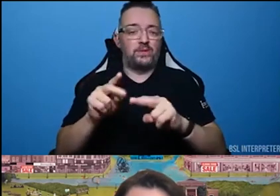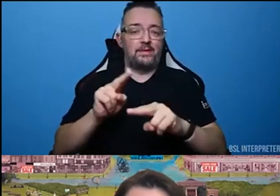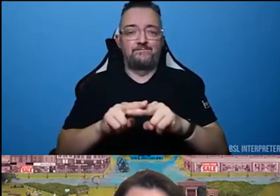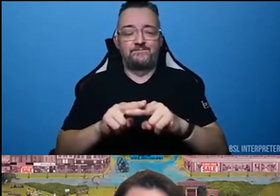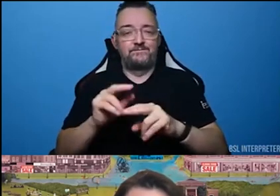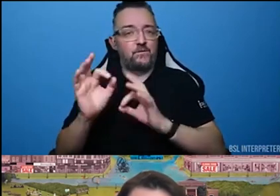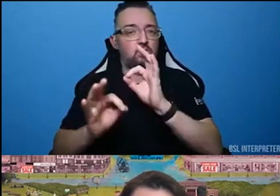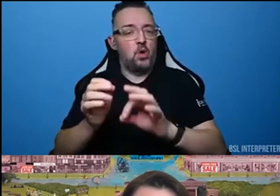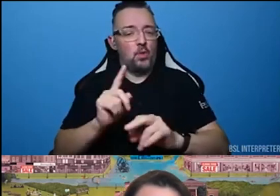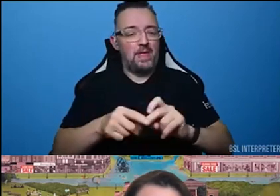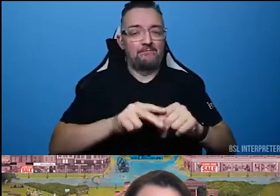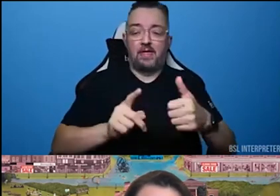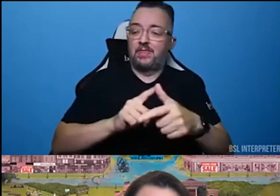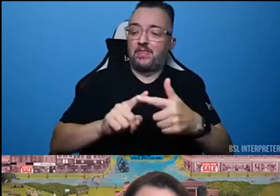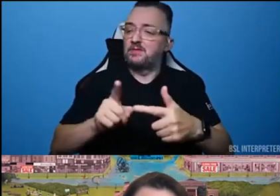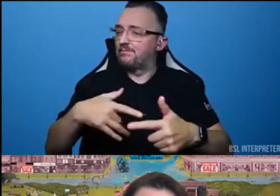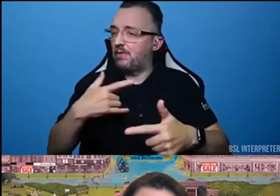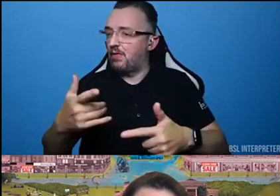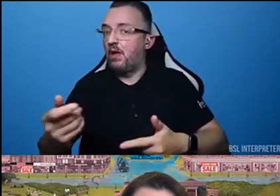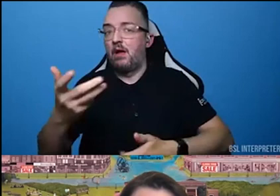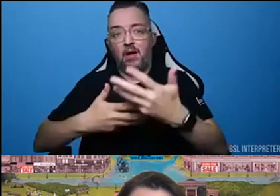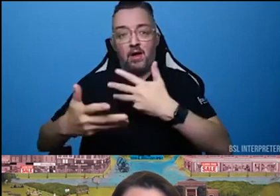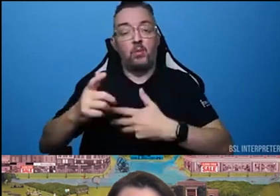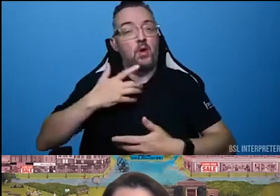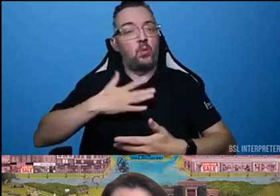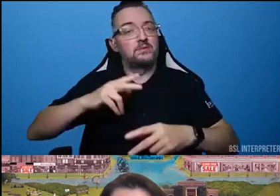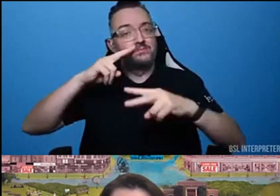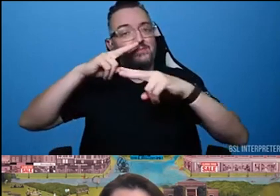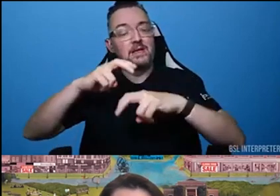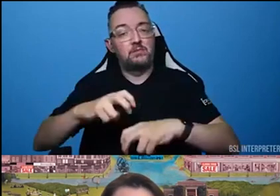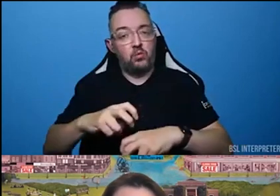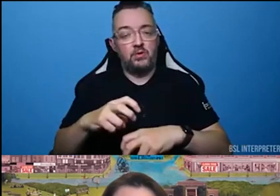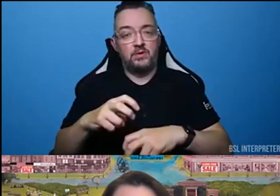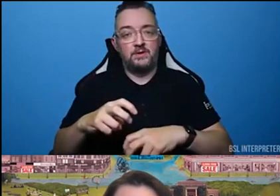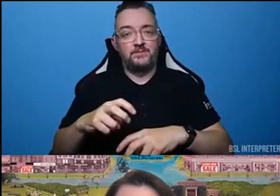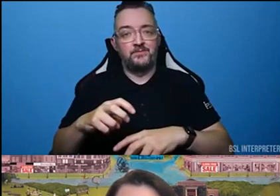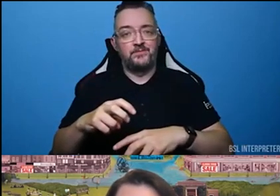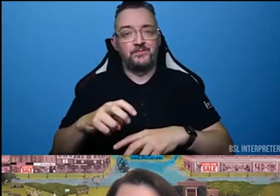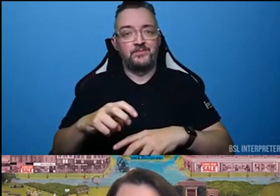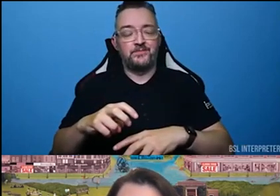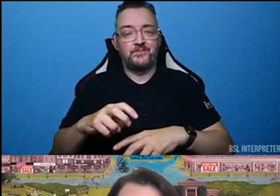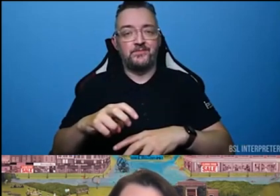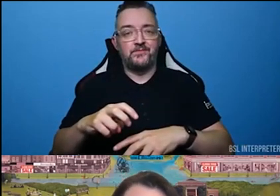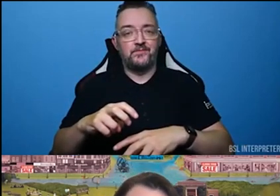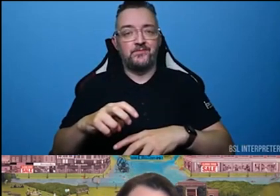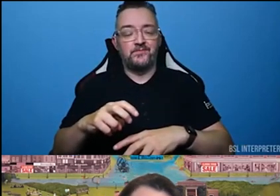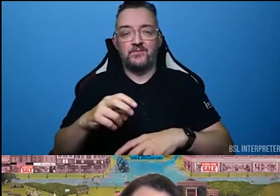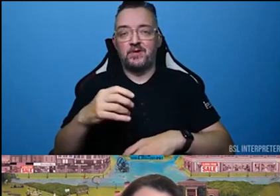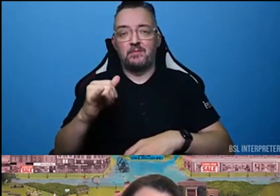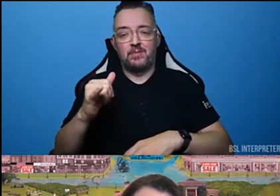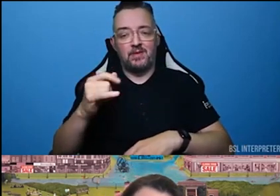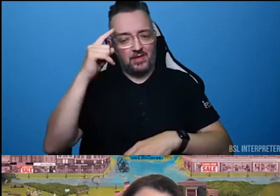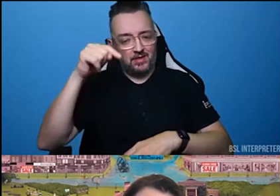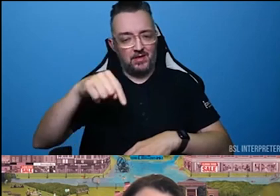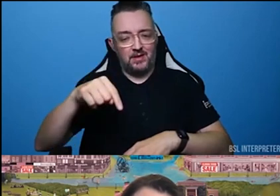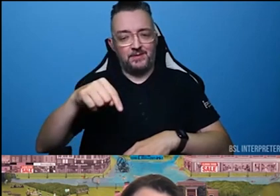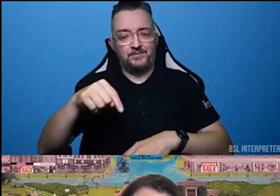if question, which we're seeking to, to explore in a way, just re, perhaps reposition architects in this